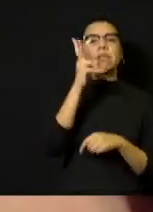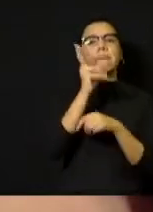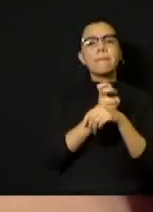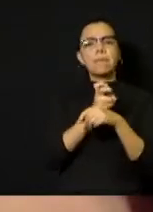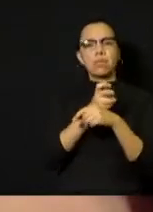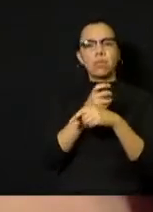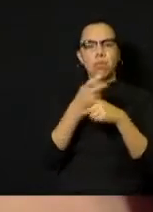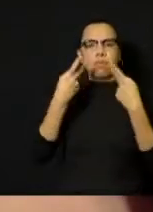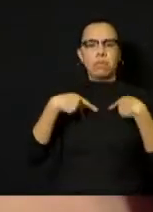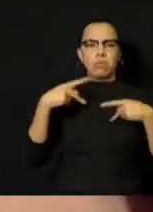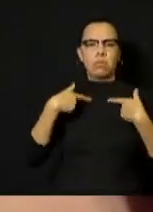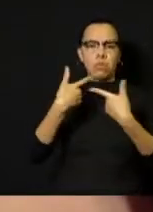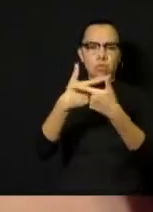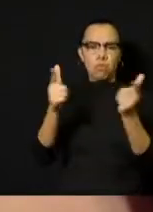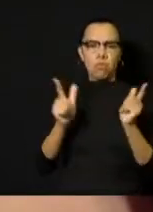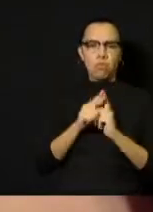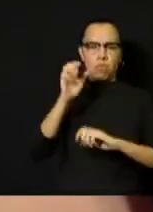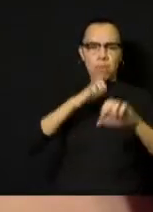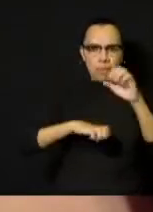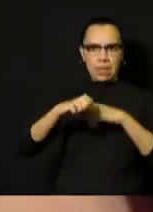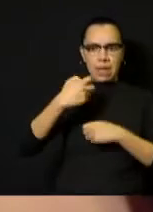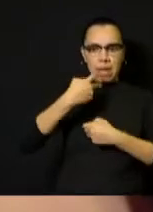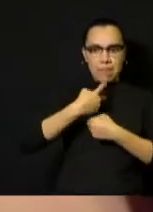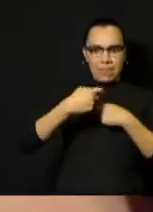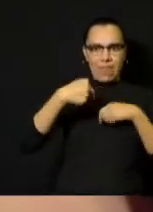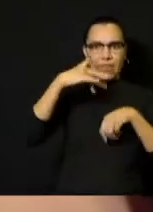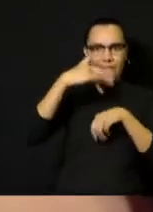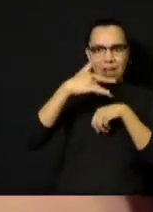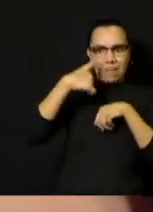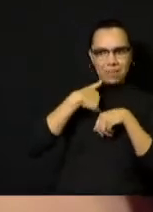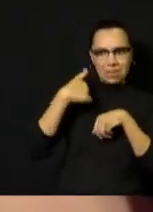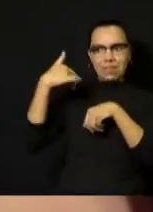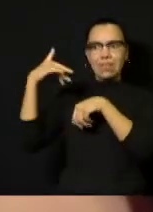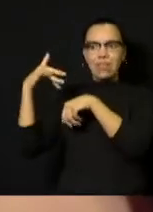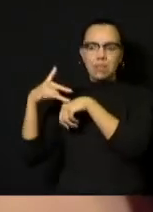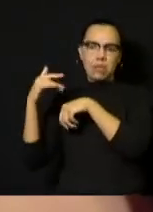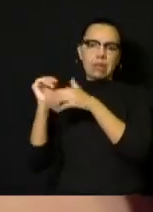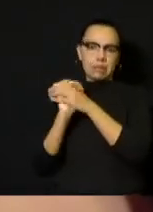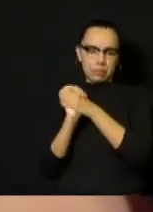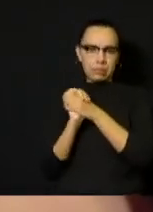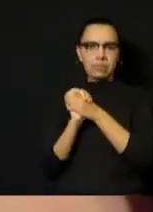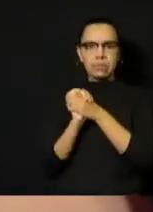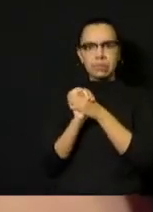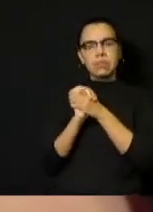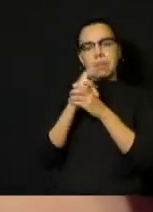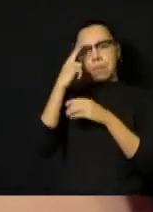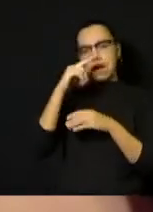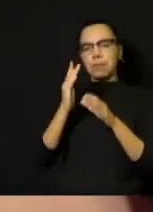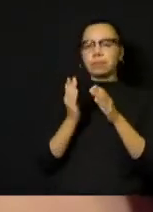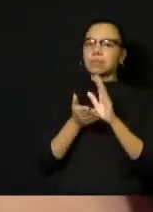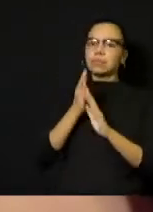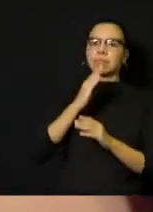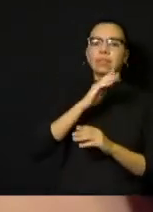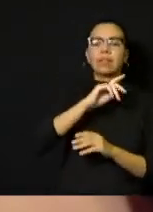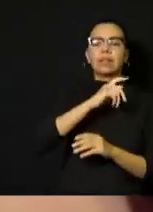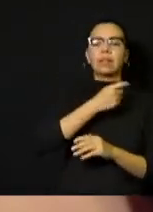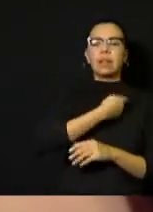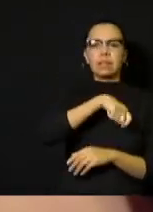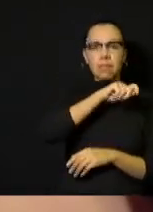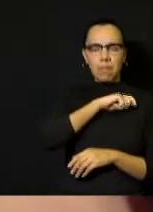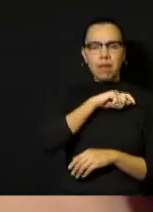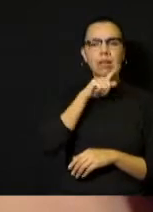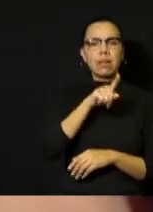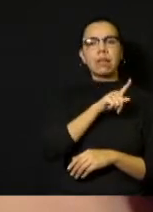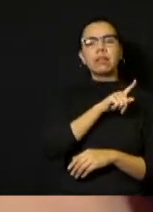invited a group of these tributes to a tour to Spain. Among them, it was Victor